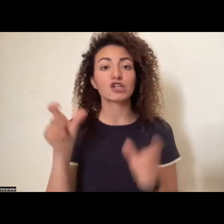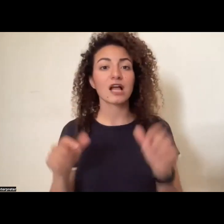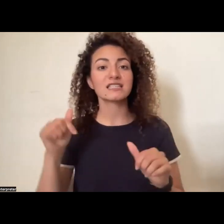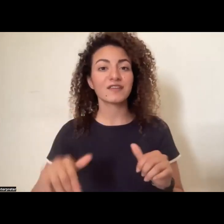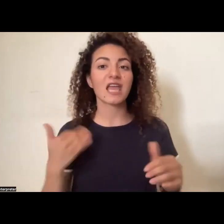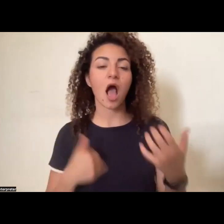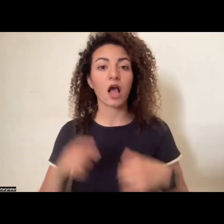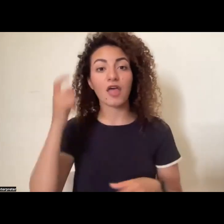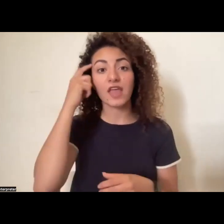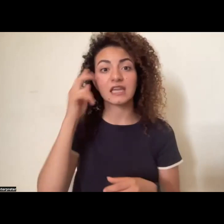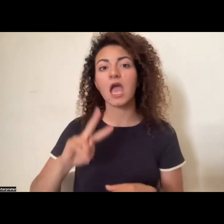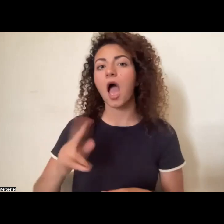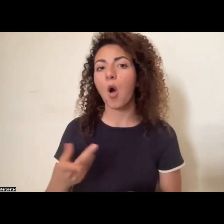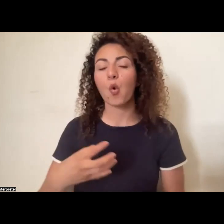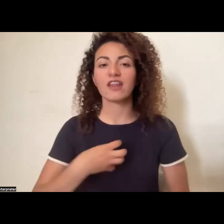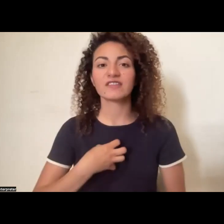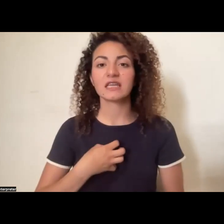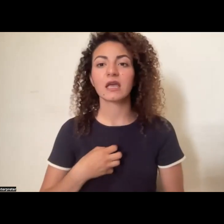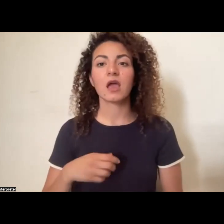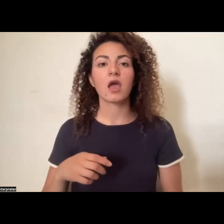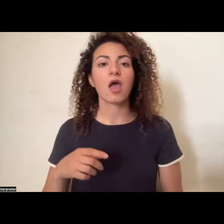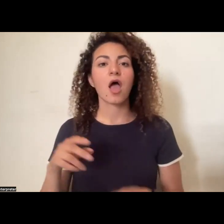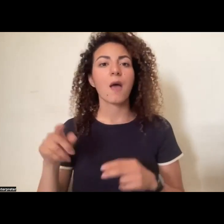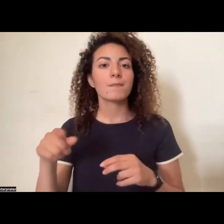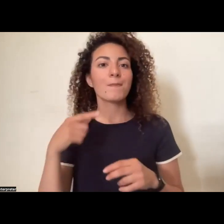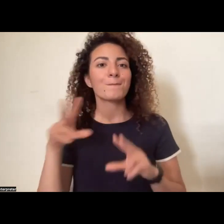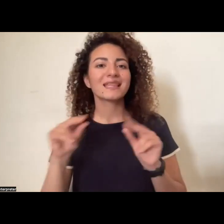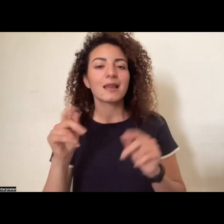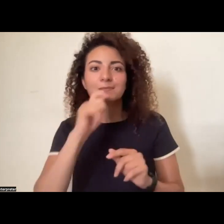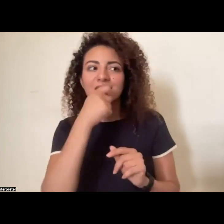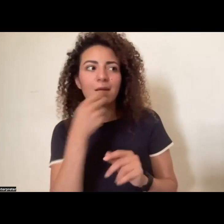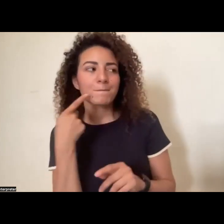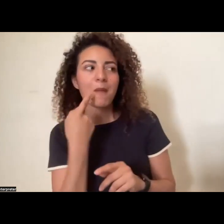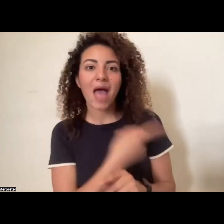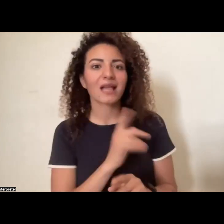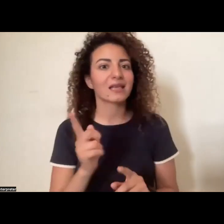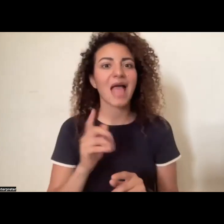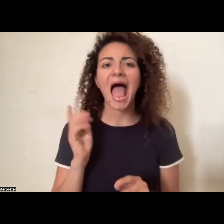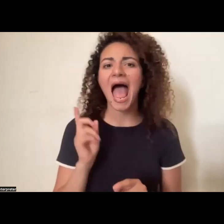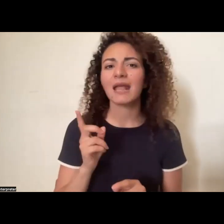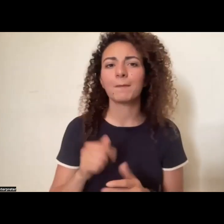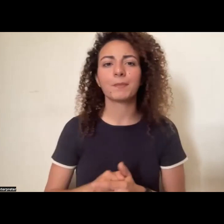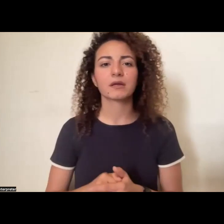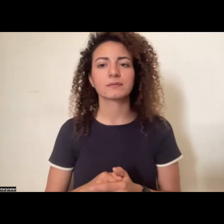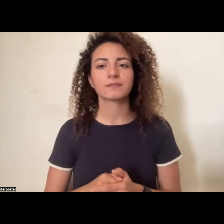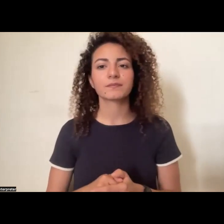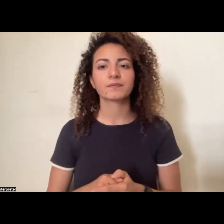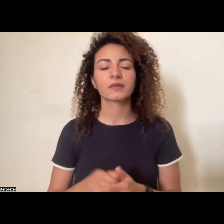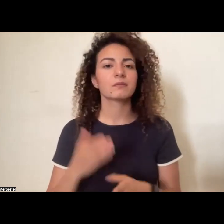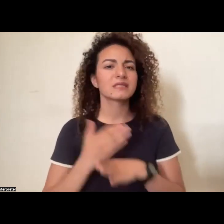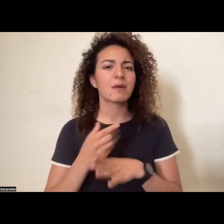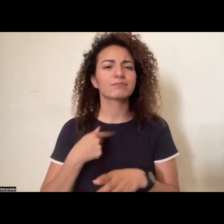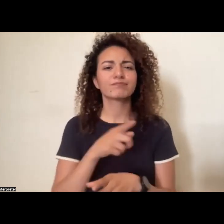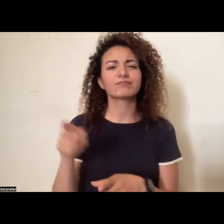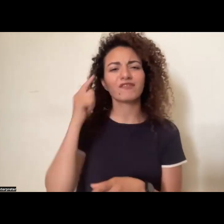dealt with, many kinds of disabilities are dealt with as a taboo, and because we think that vulnerable groups do not